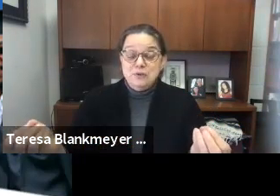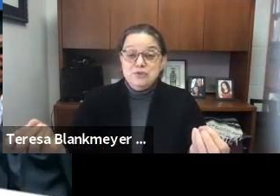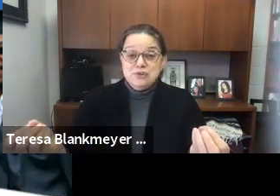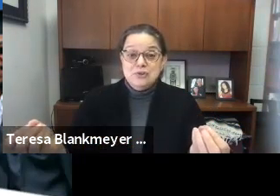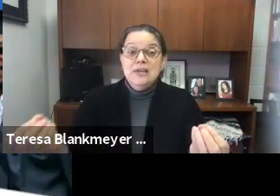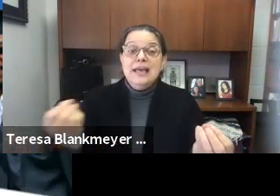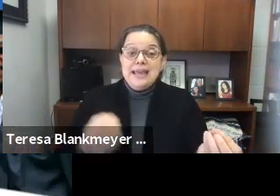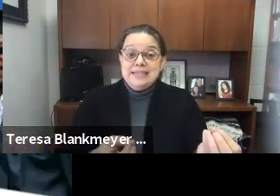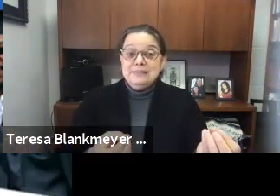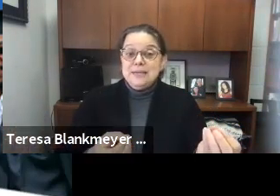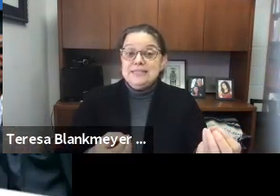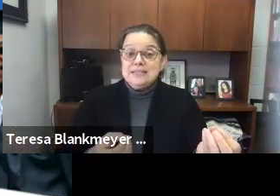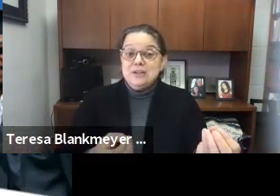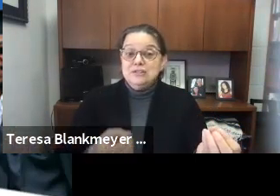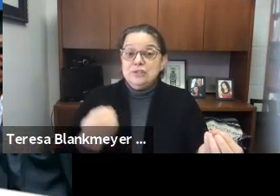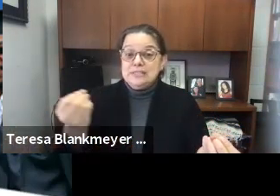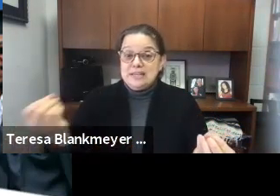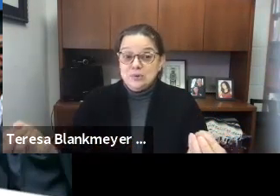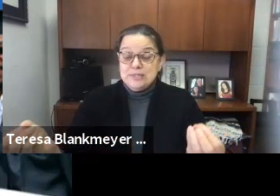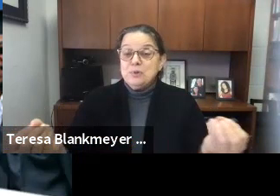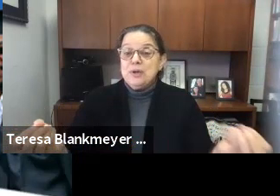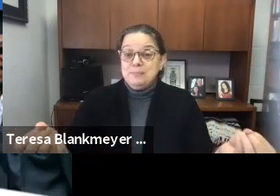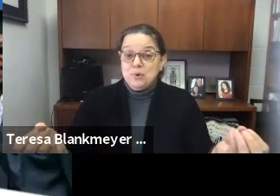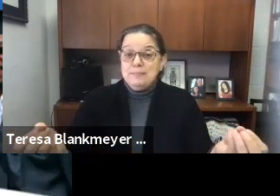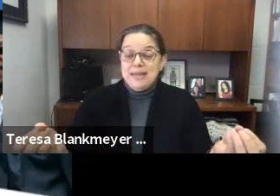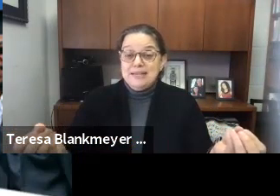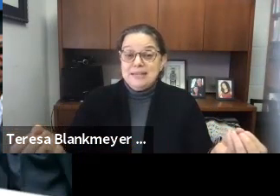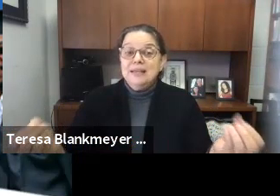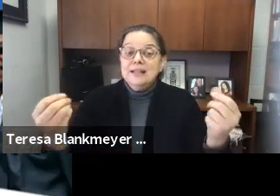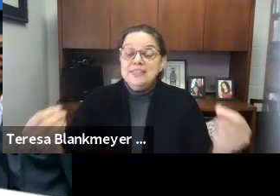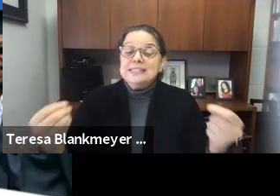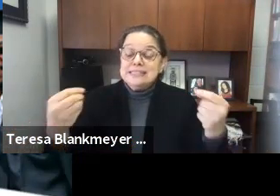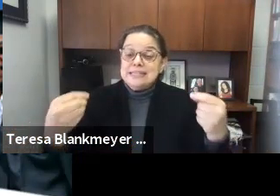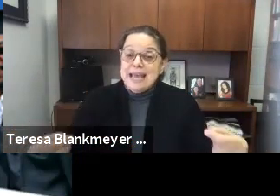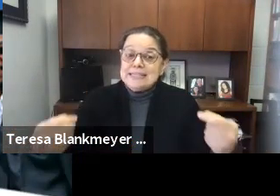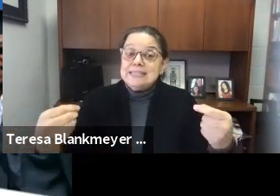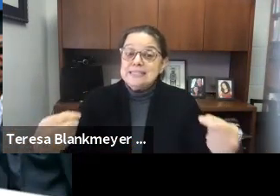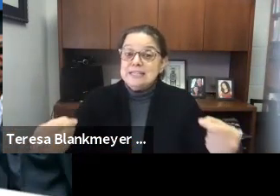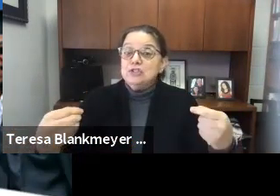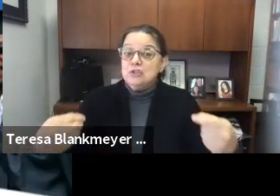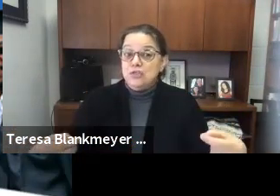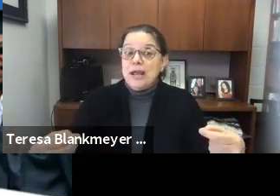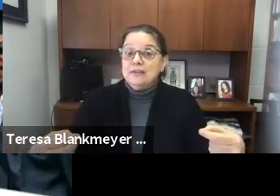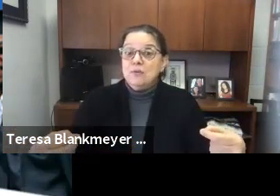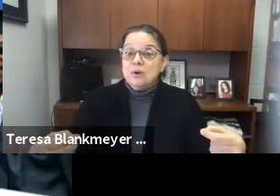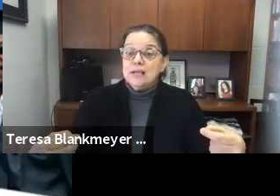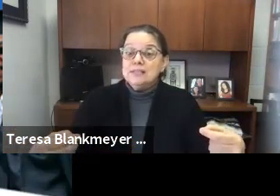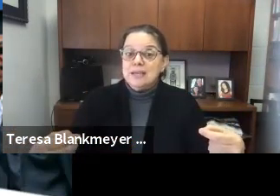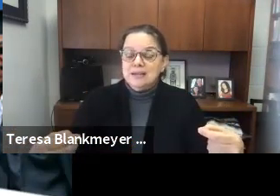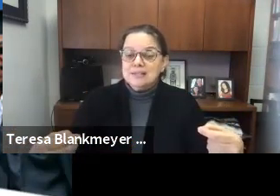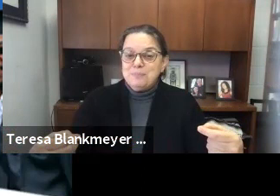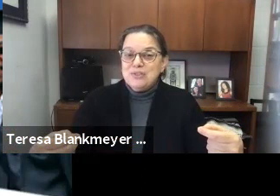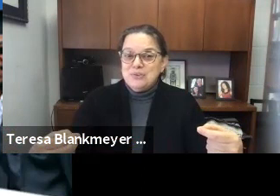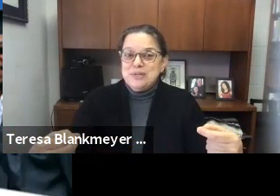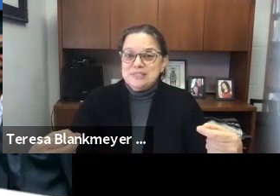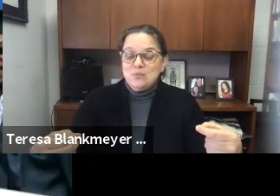in the future, hastened by technologies like CRISPR and prime editing. This is an existential threat for us,